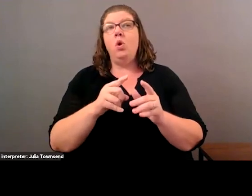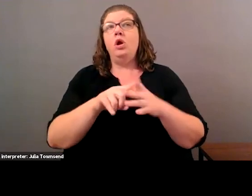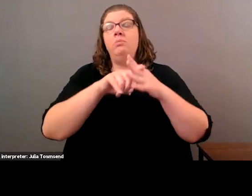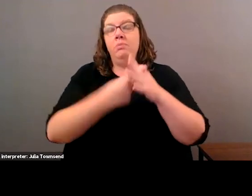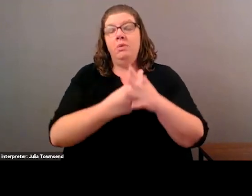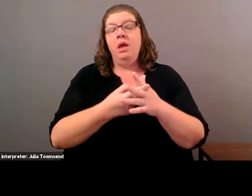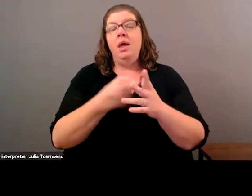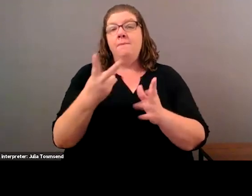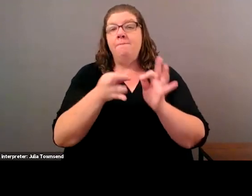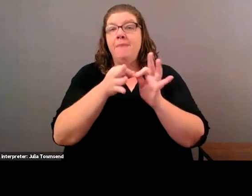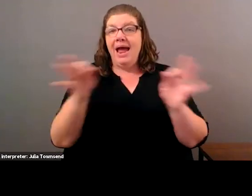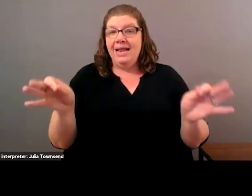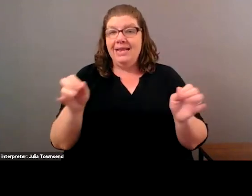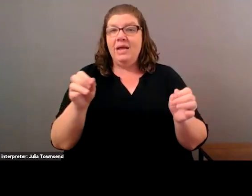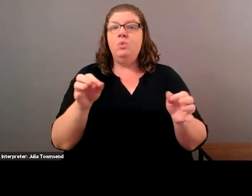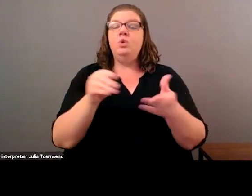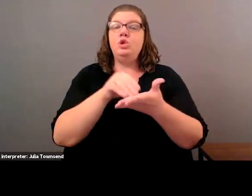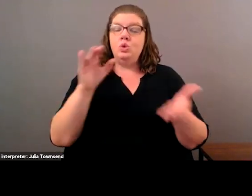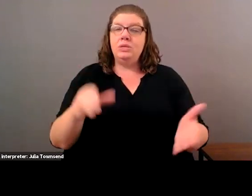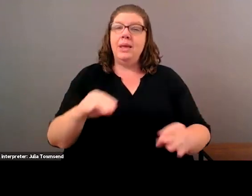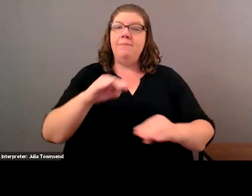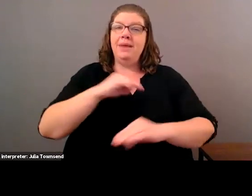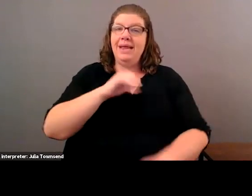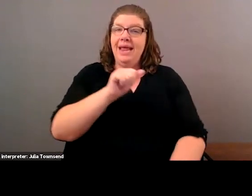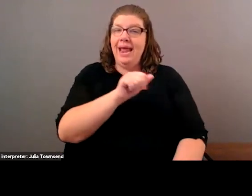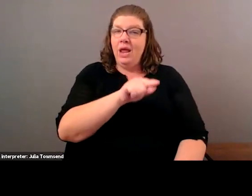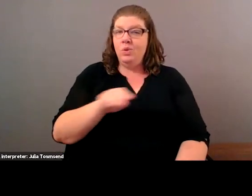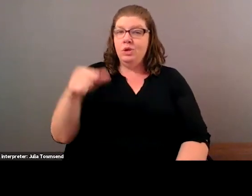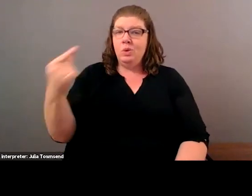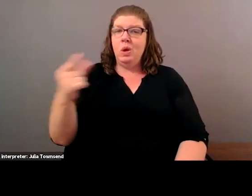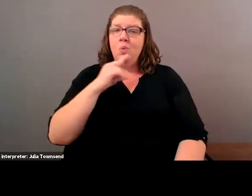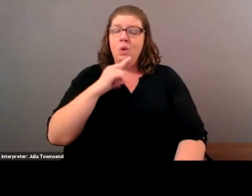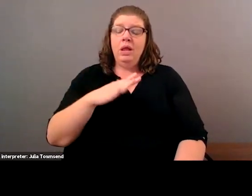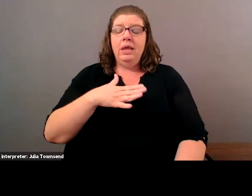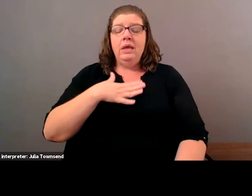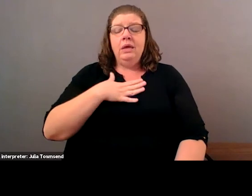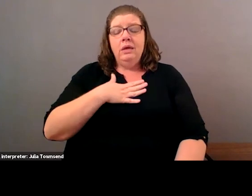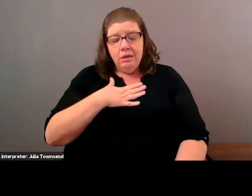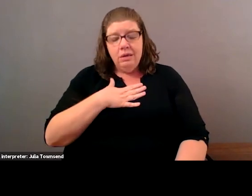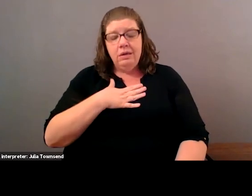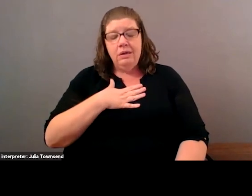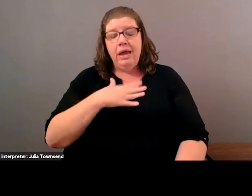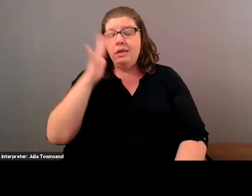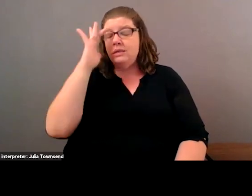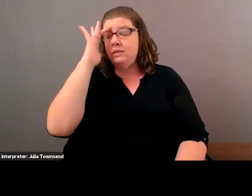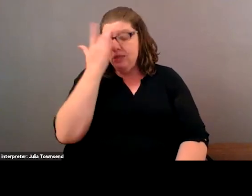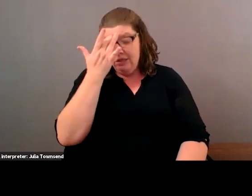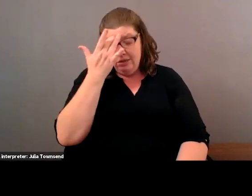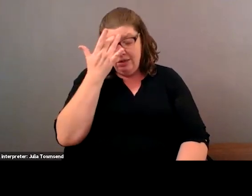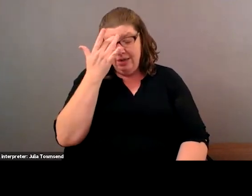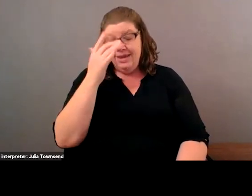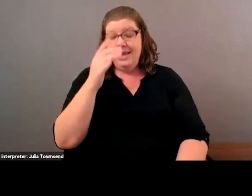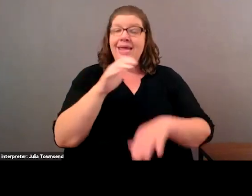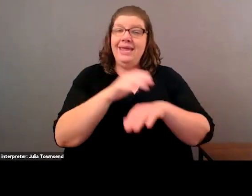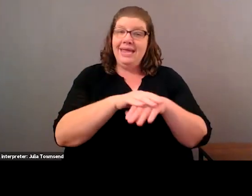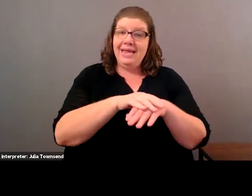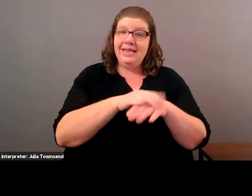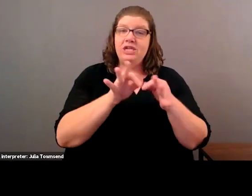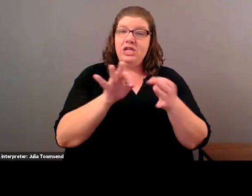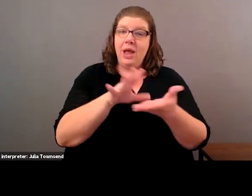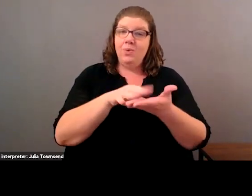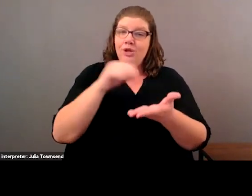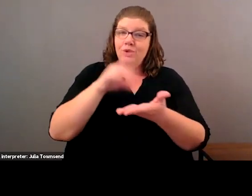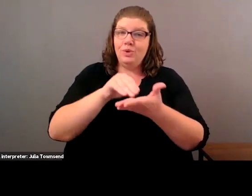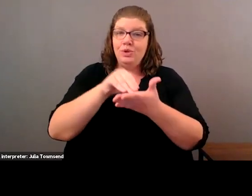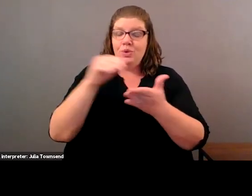AG requirements are saddening and sickening. English language learner students coming in